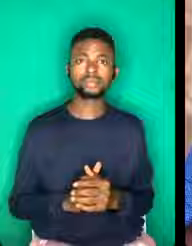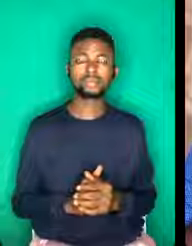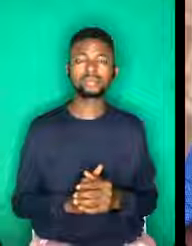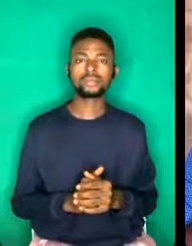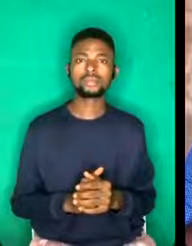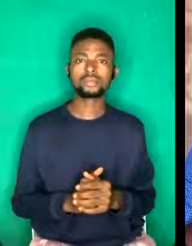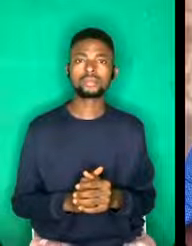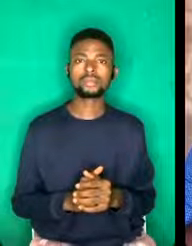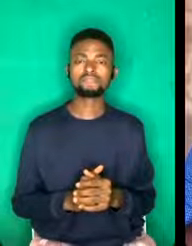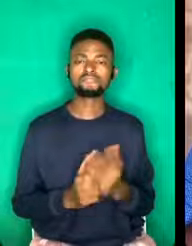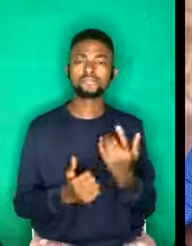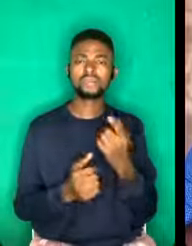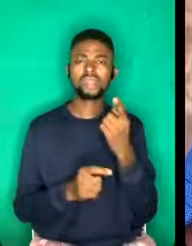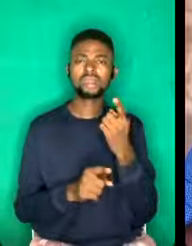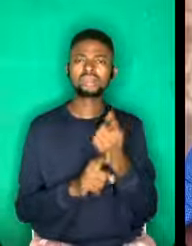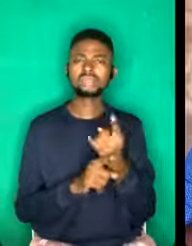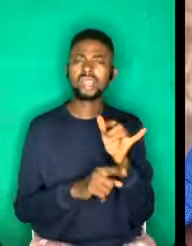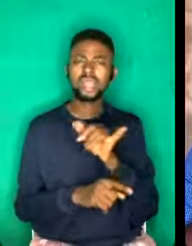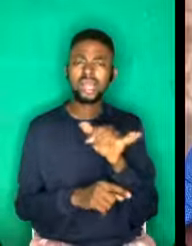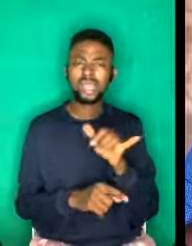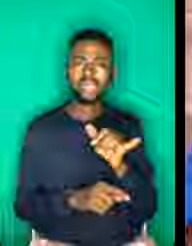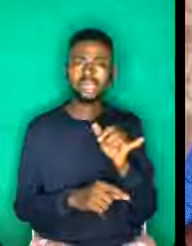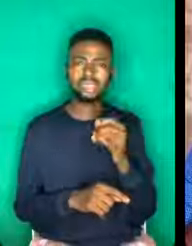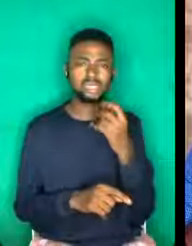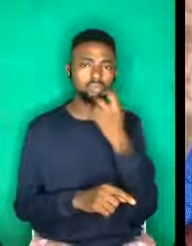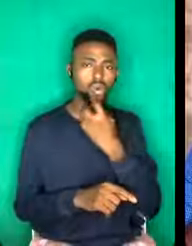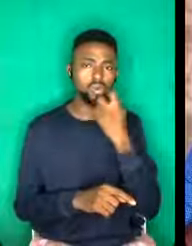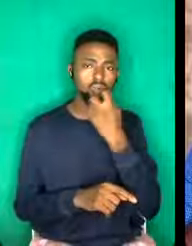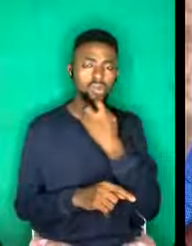just like spoken language,